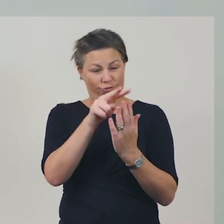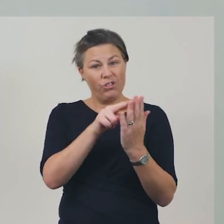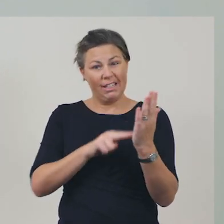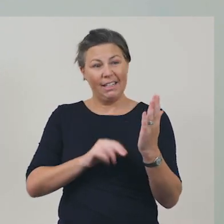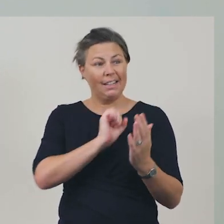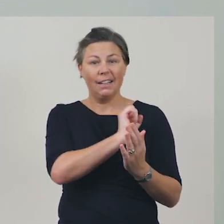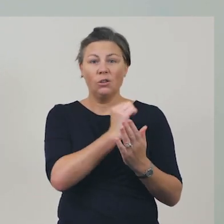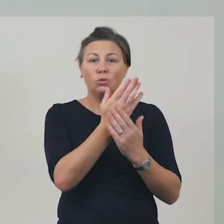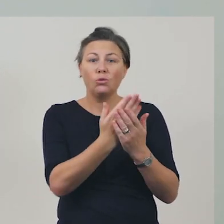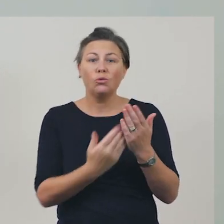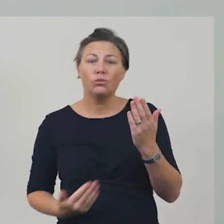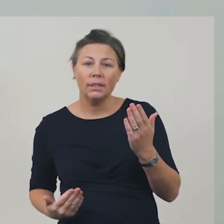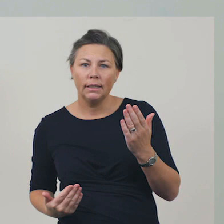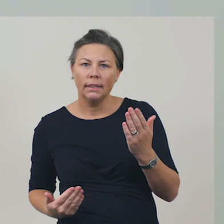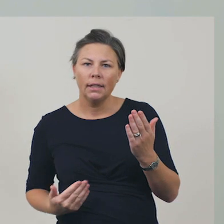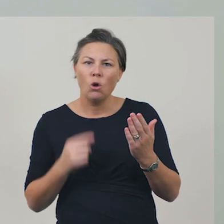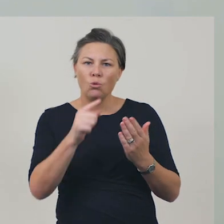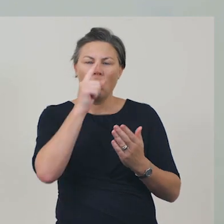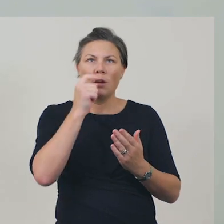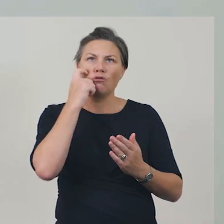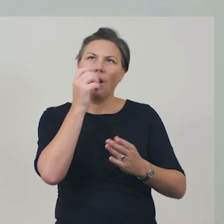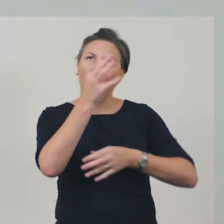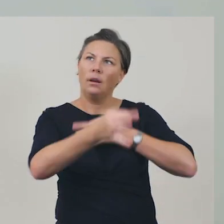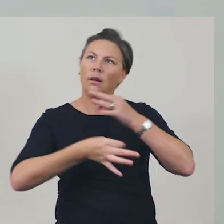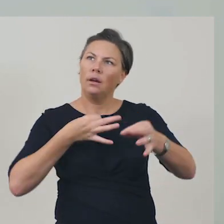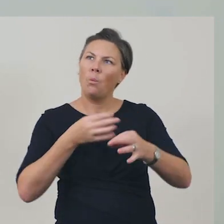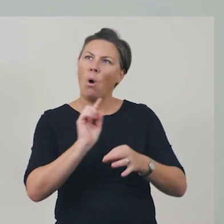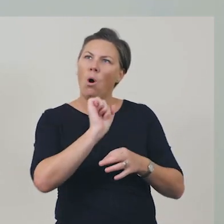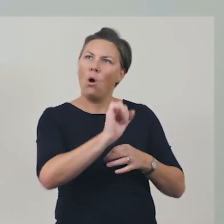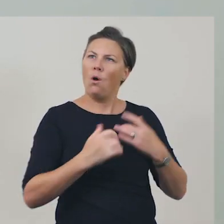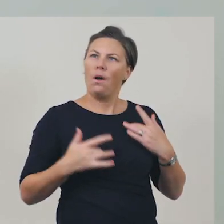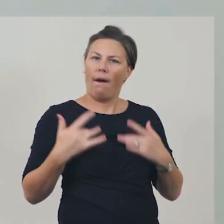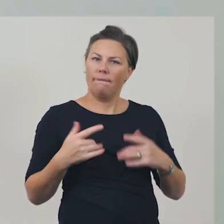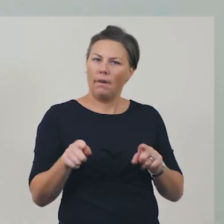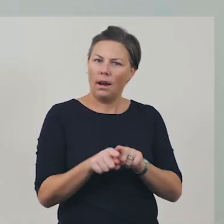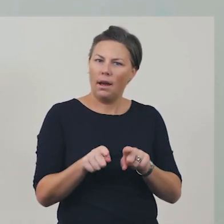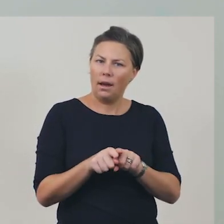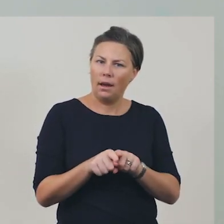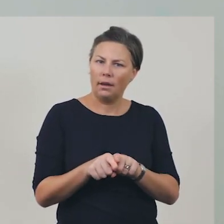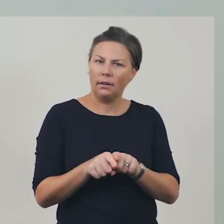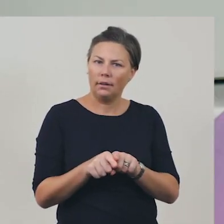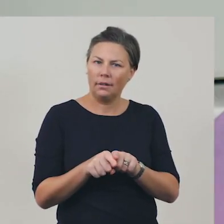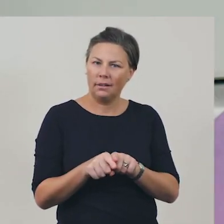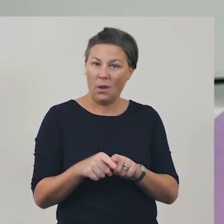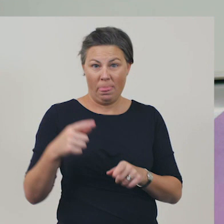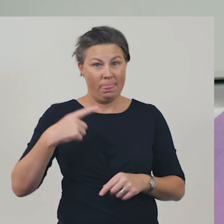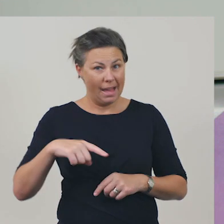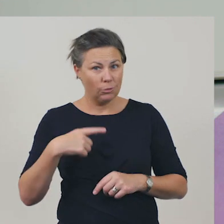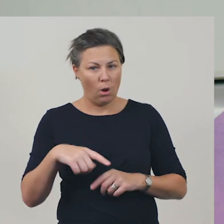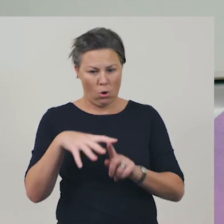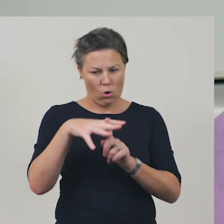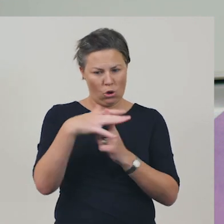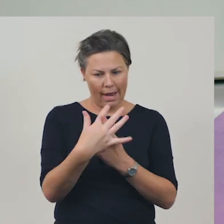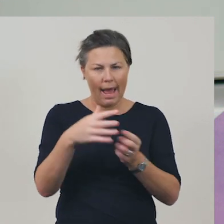language choices that authors make help us imagine the worlds in which the characters we are reading about live in. This helps us